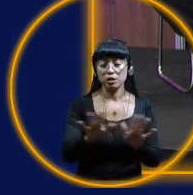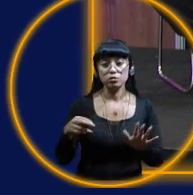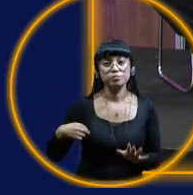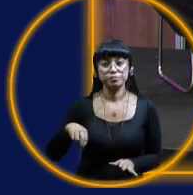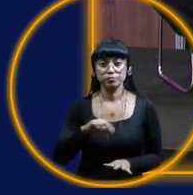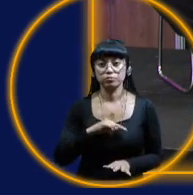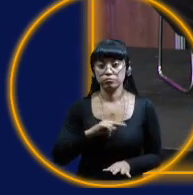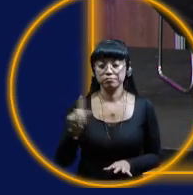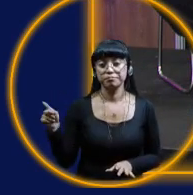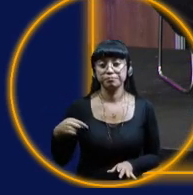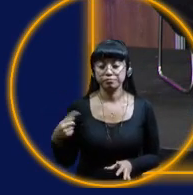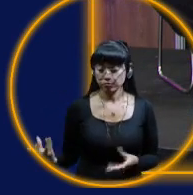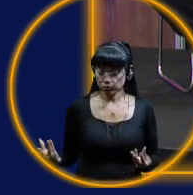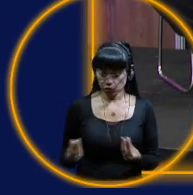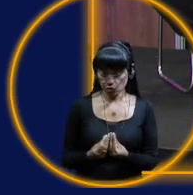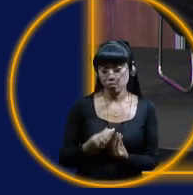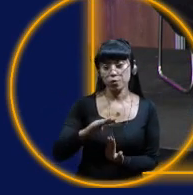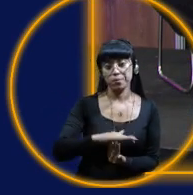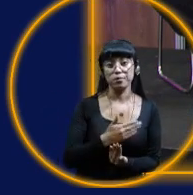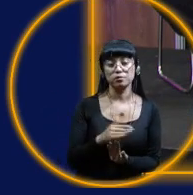Knee. We